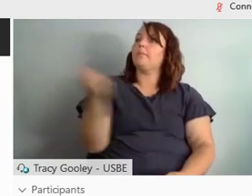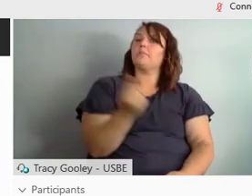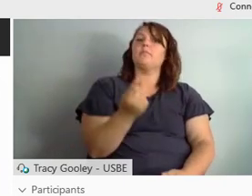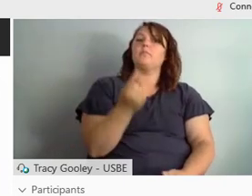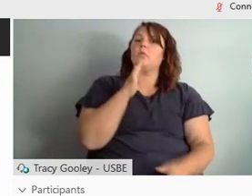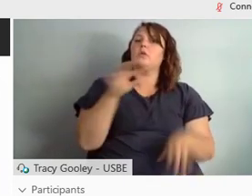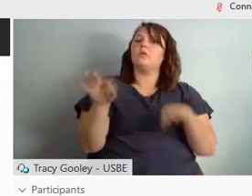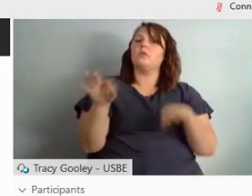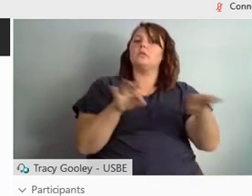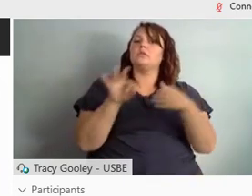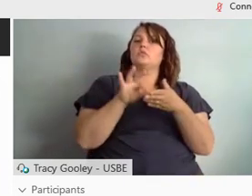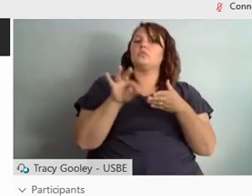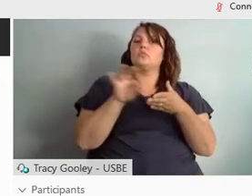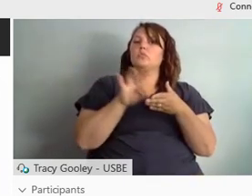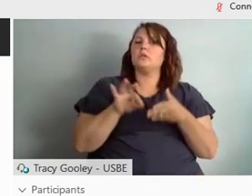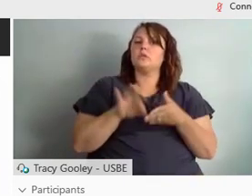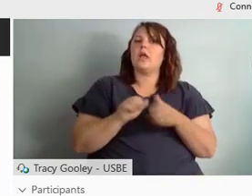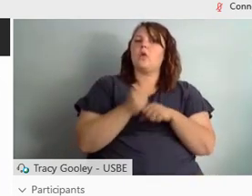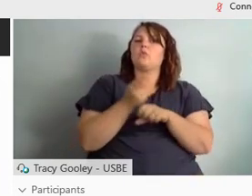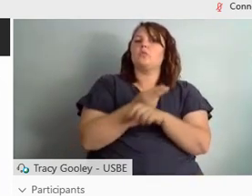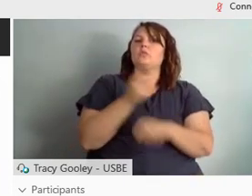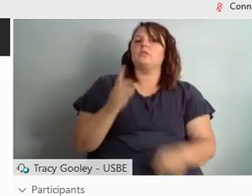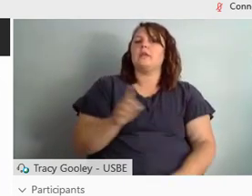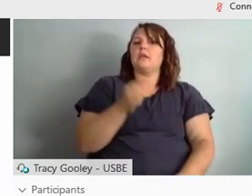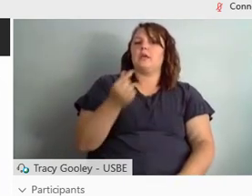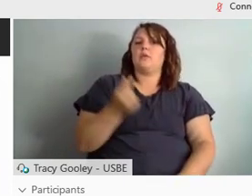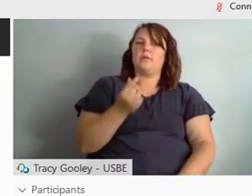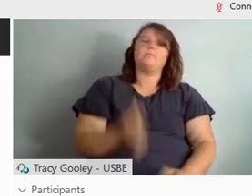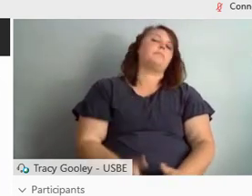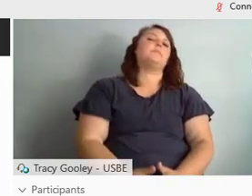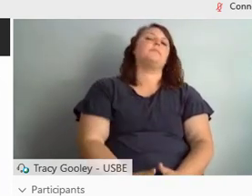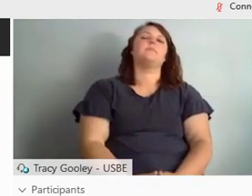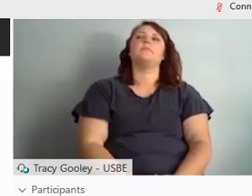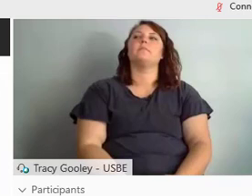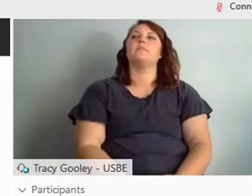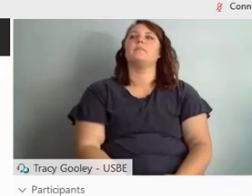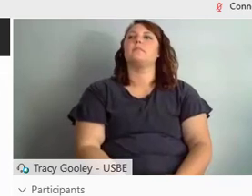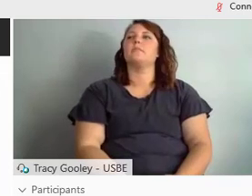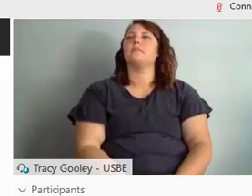talk about scoring and how to use the Data Gateway.